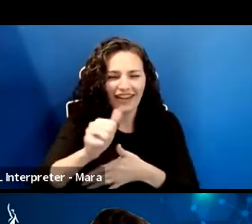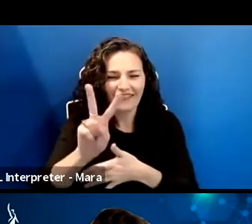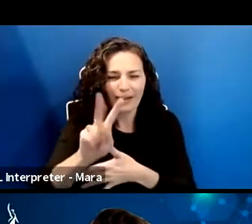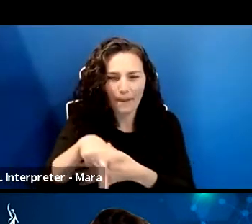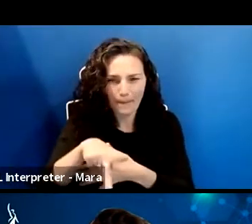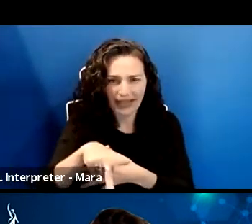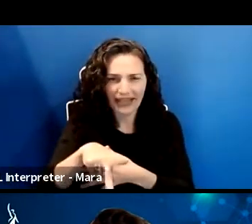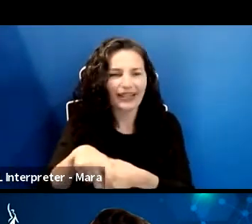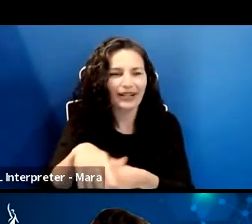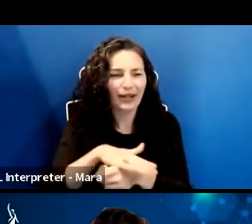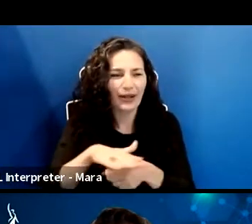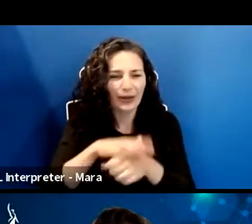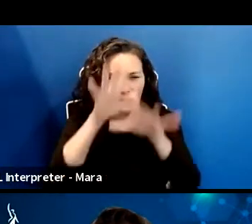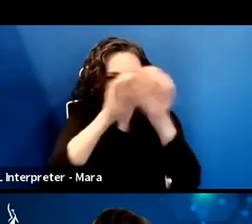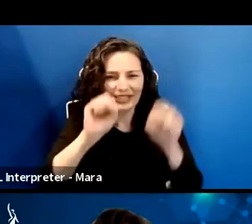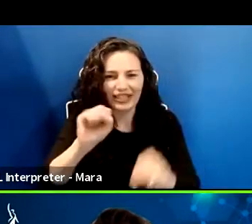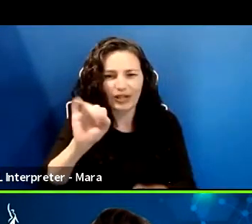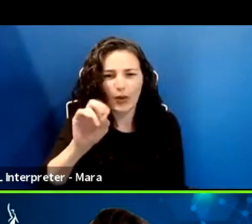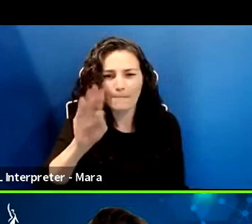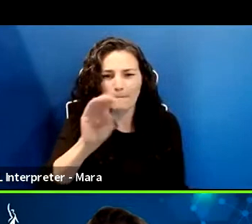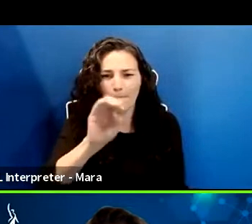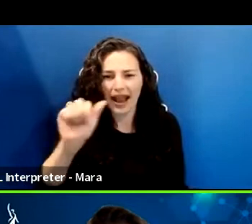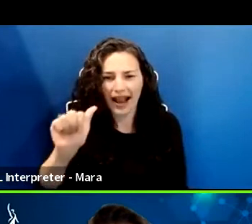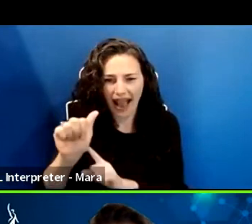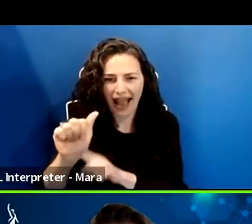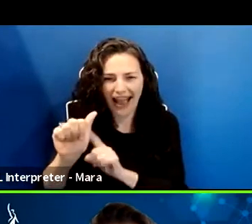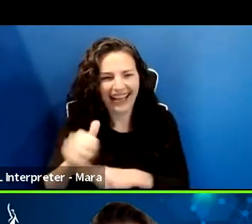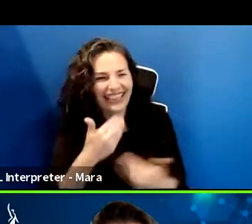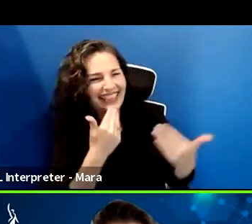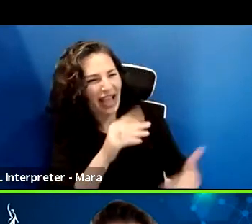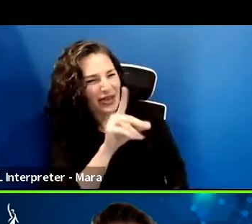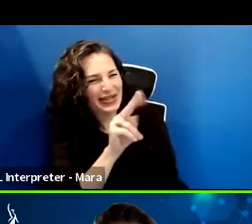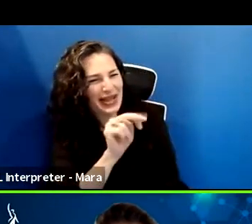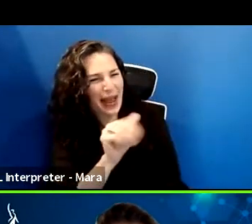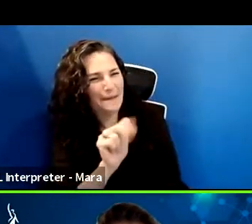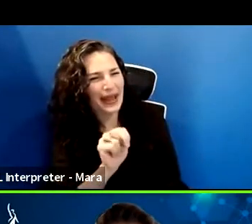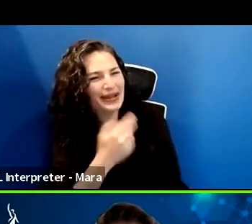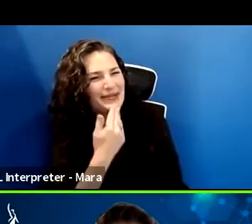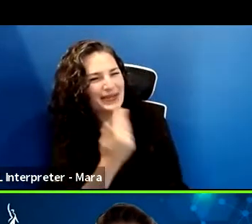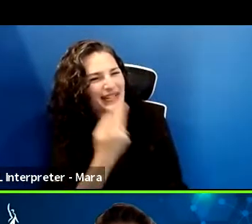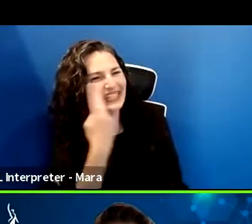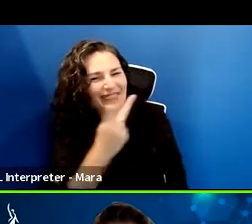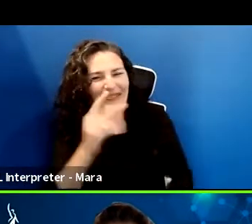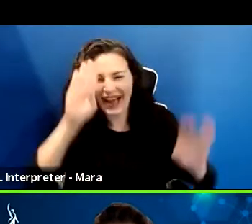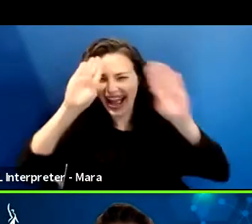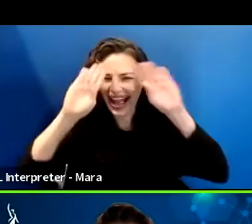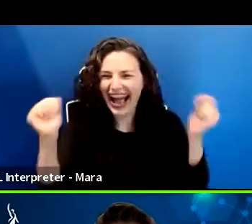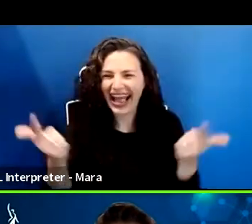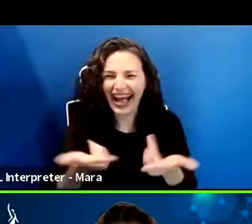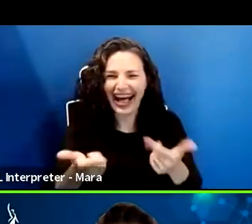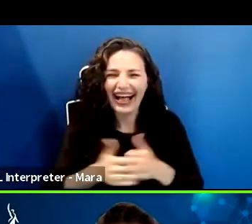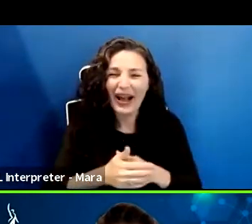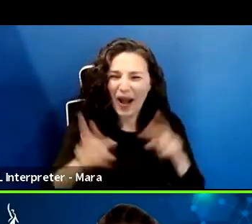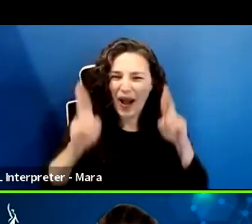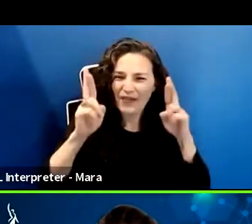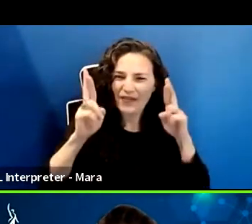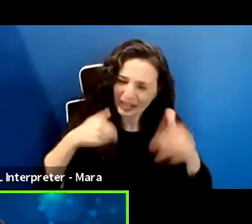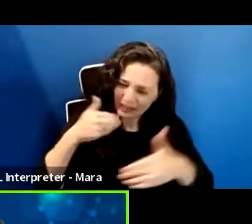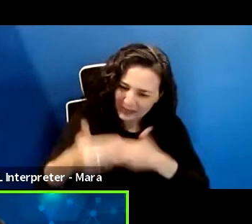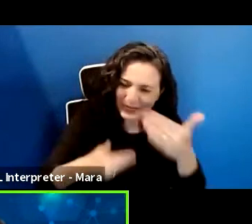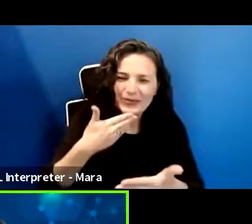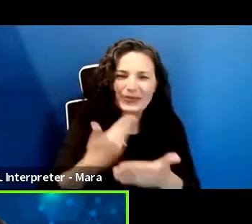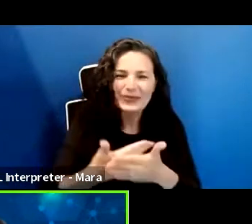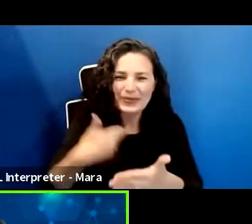President, Rebecca Damon. Thank you very much, Damon. Good to see you. Hello, everybody. Hope you all are doing